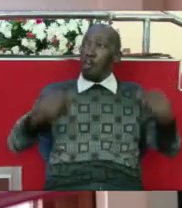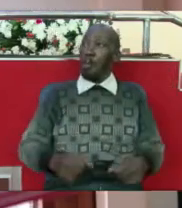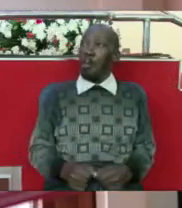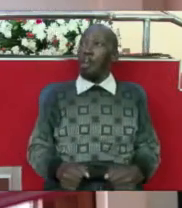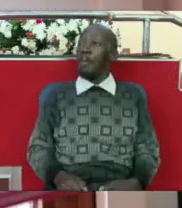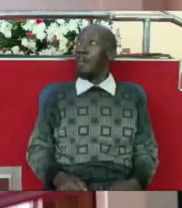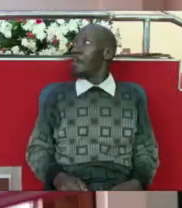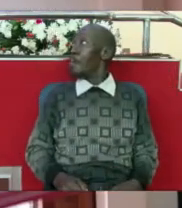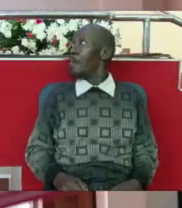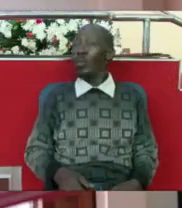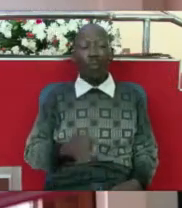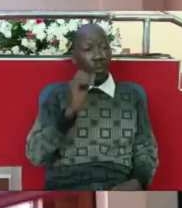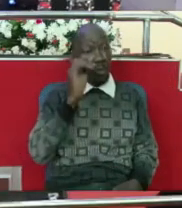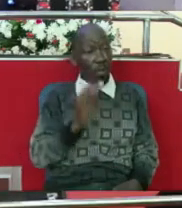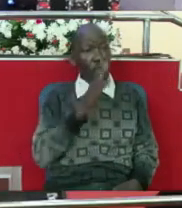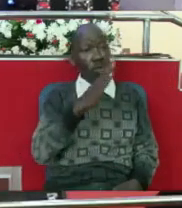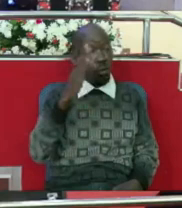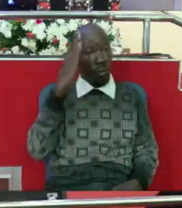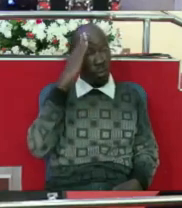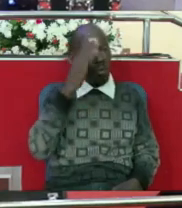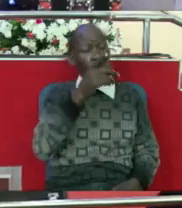Now, if you're up against a wall,